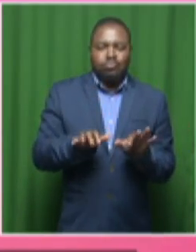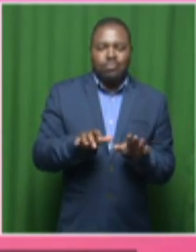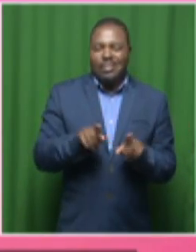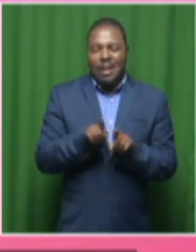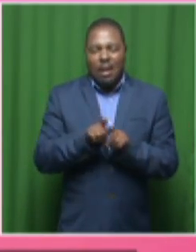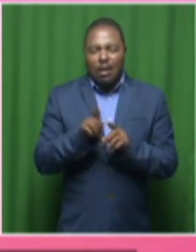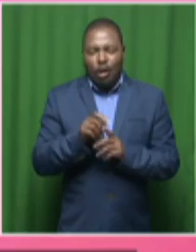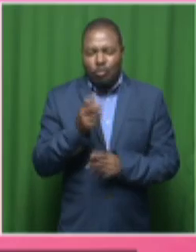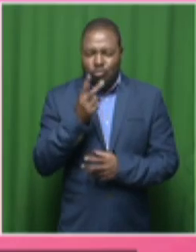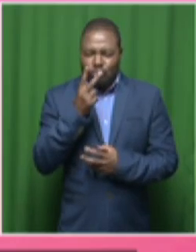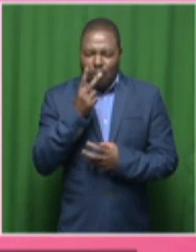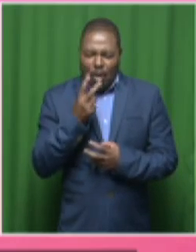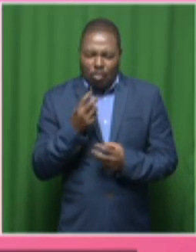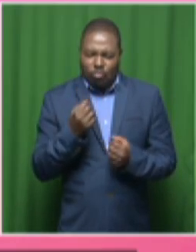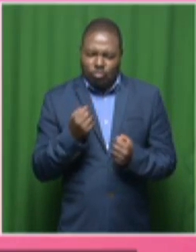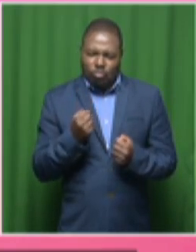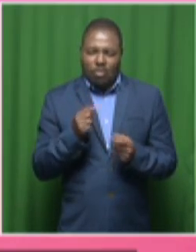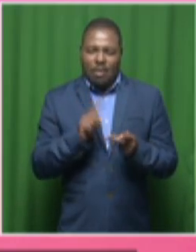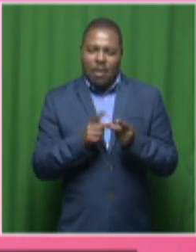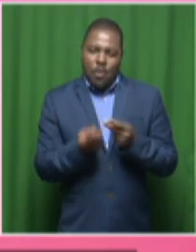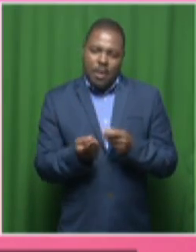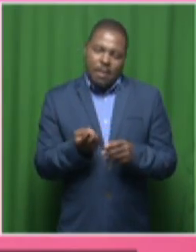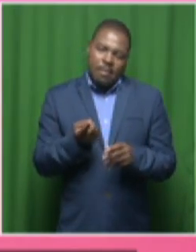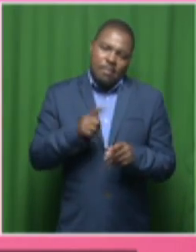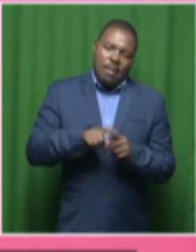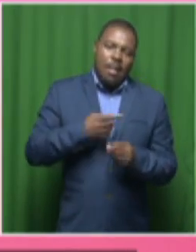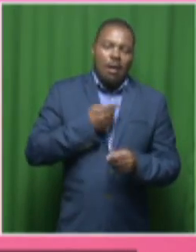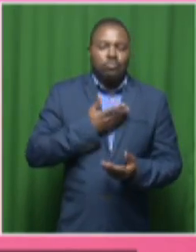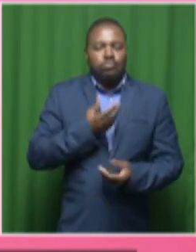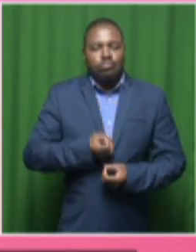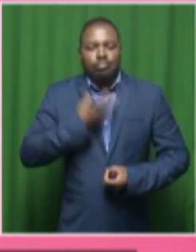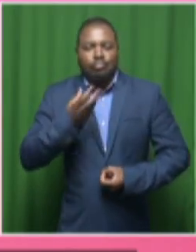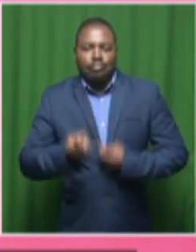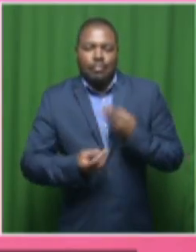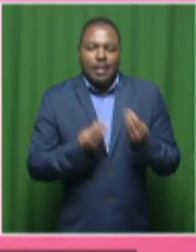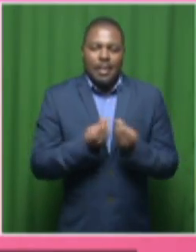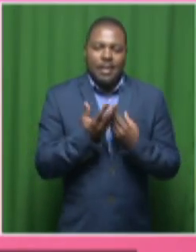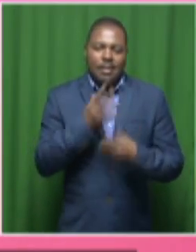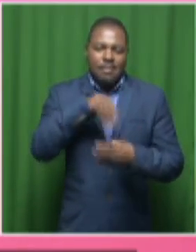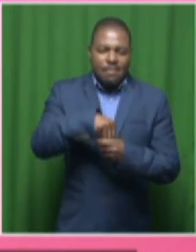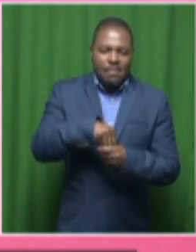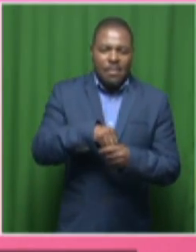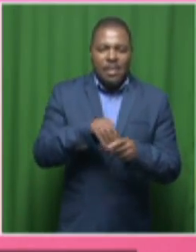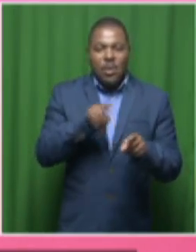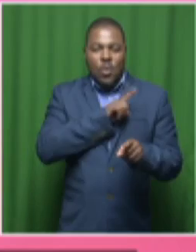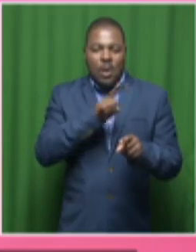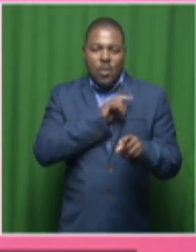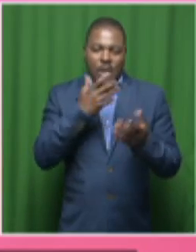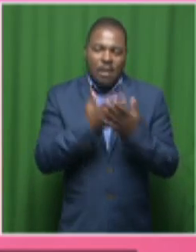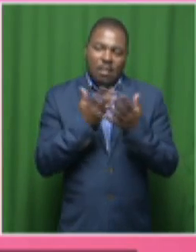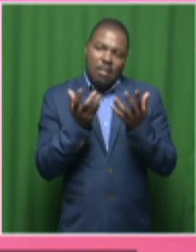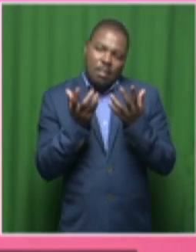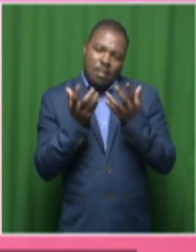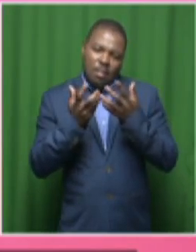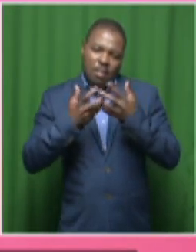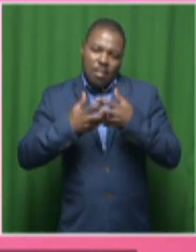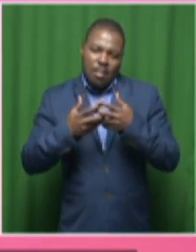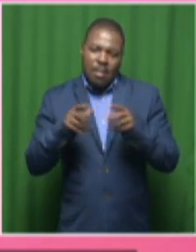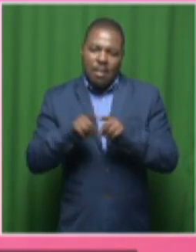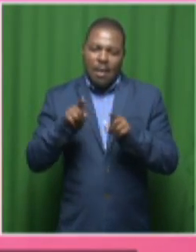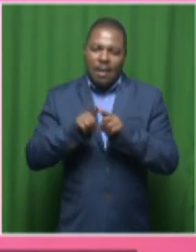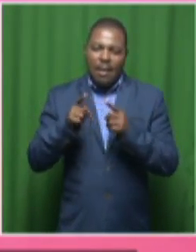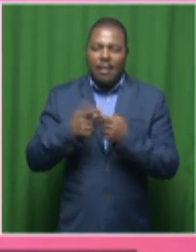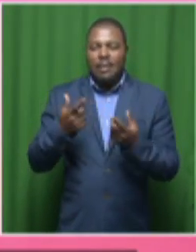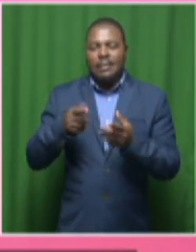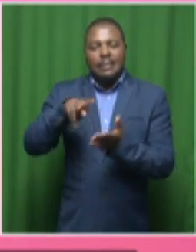dark, added a lot of more EDM stuff, so that we can also resonate with like the electronic